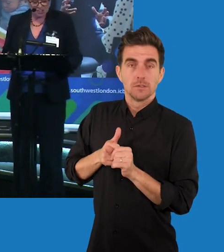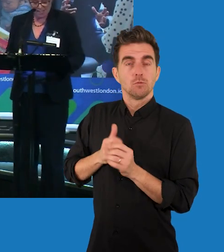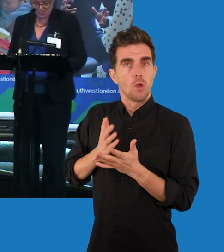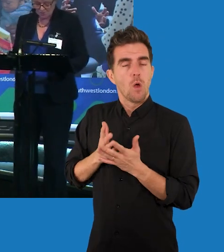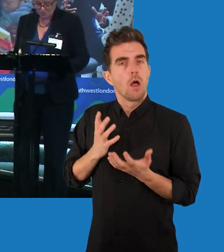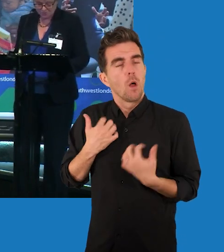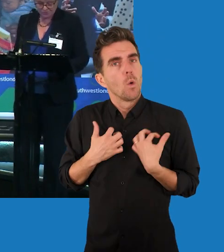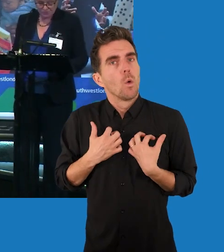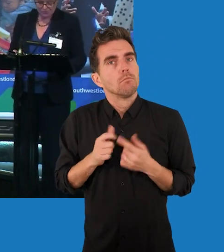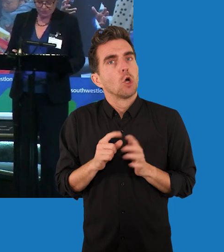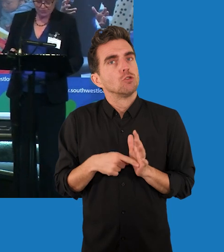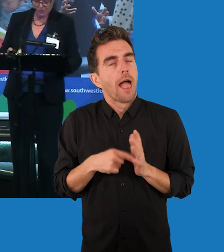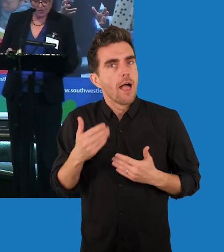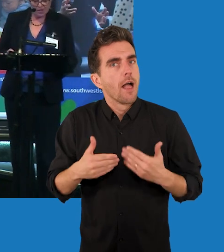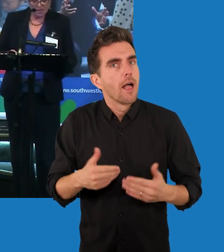leapt at the challenge.